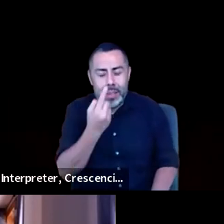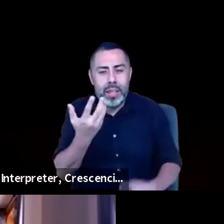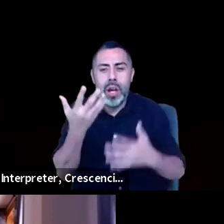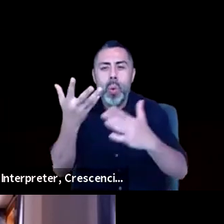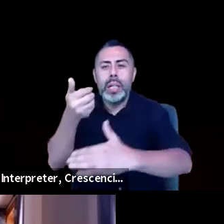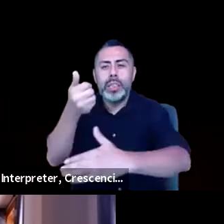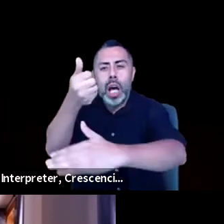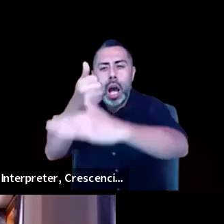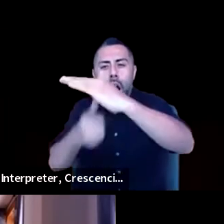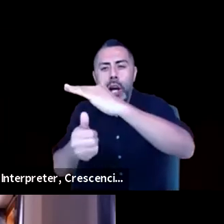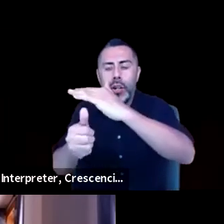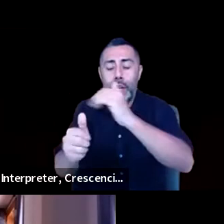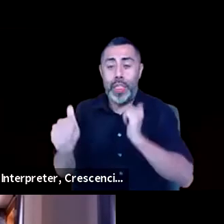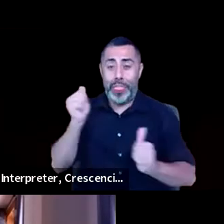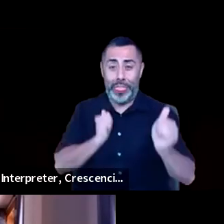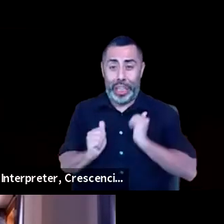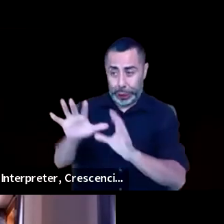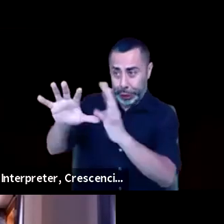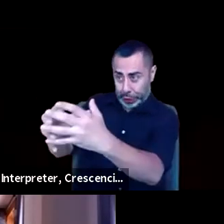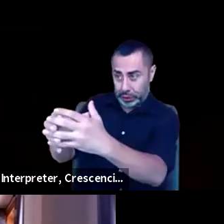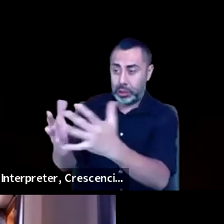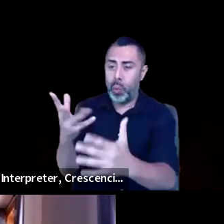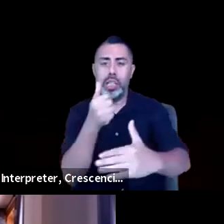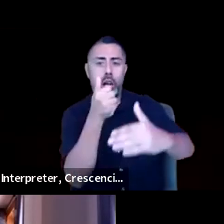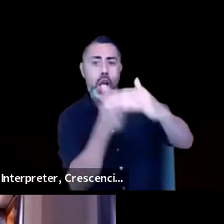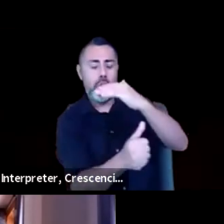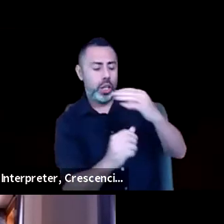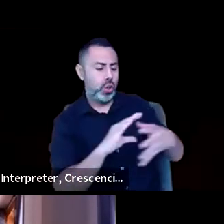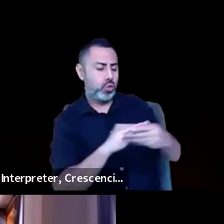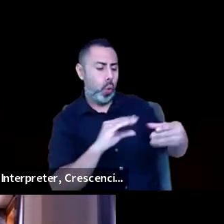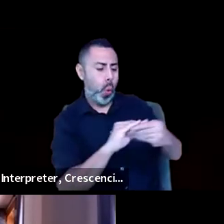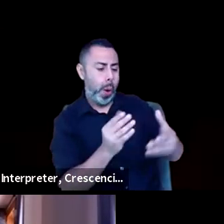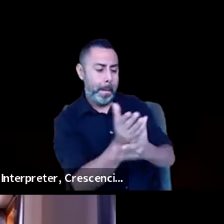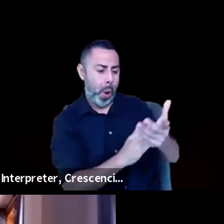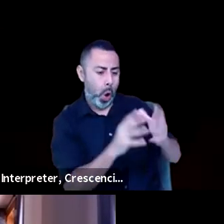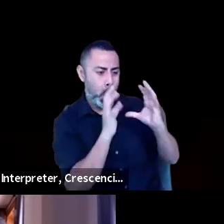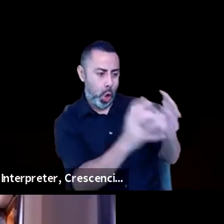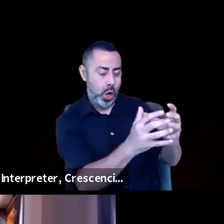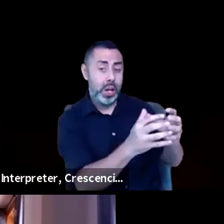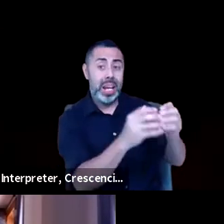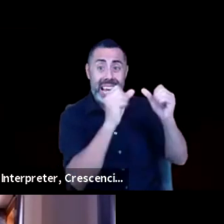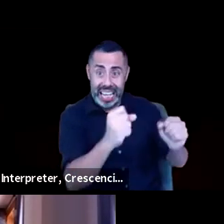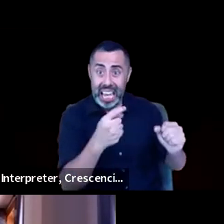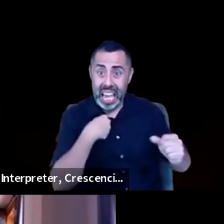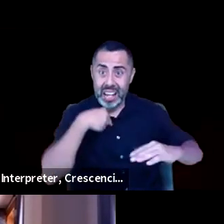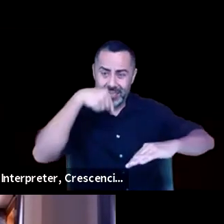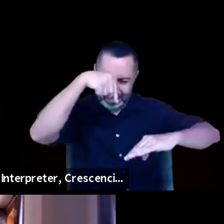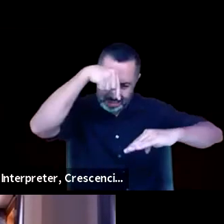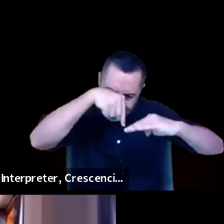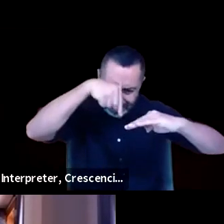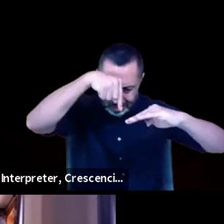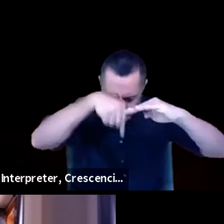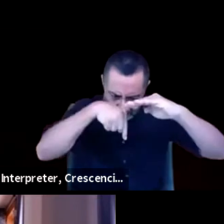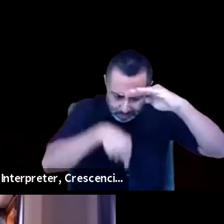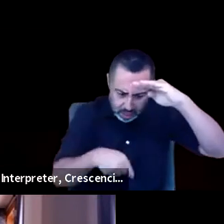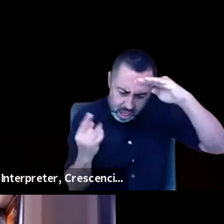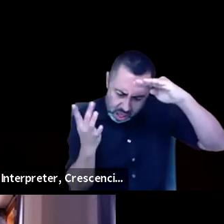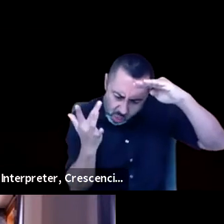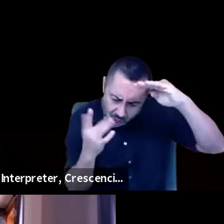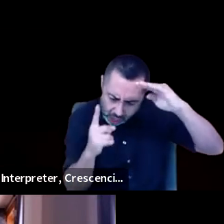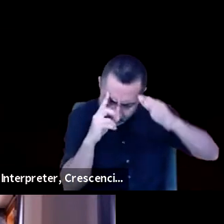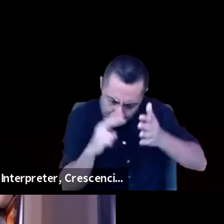what is underneath the storytelling and what is it. Can you go deeper and deeper and deeper and deeper into the why and the purpose? It